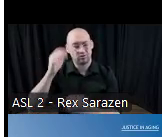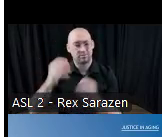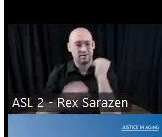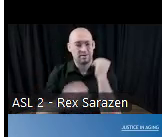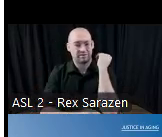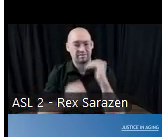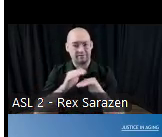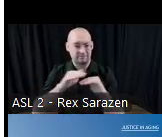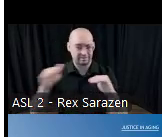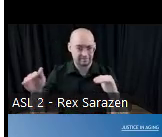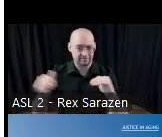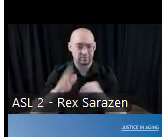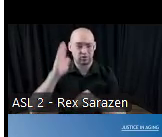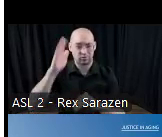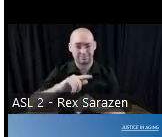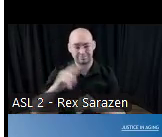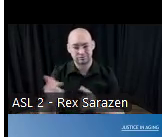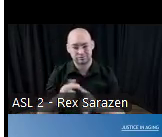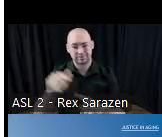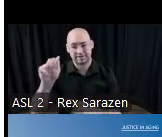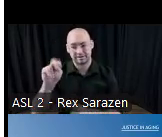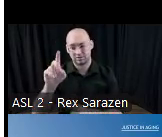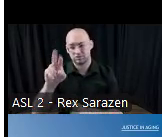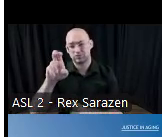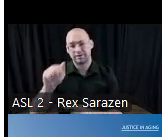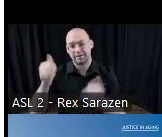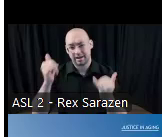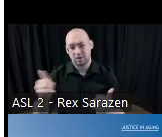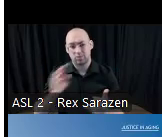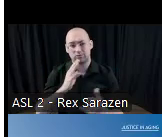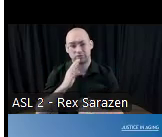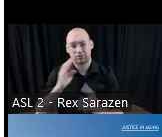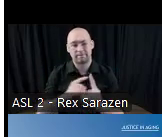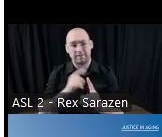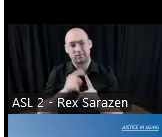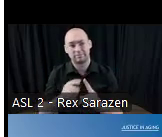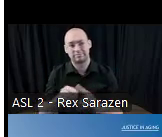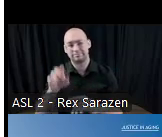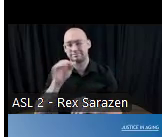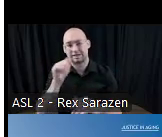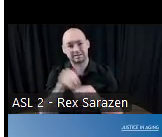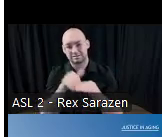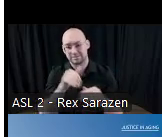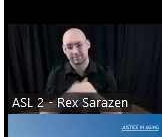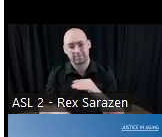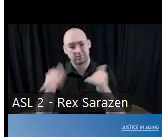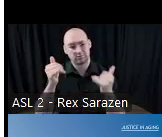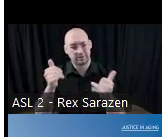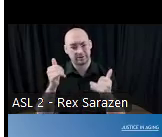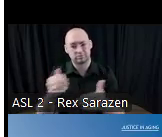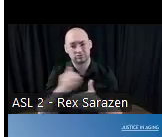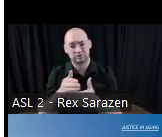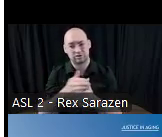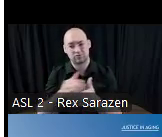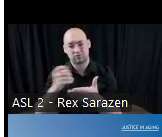going to pass it to Andrea now, who's going to talk about the inaccessibility of the current share of cost